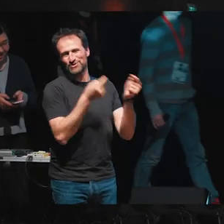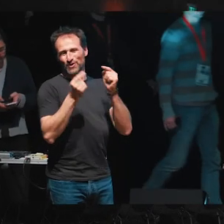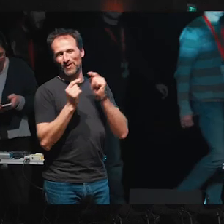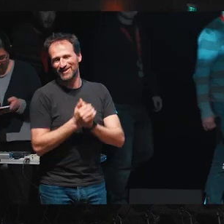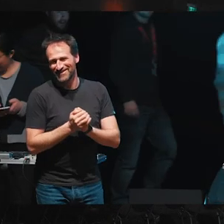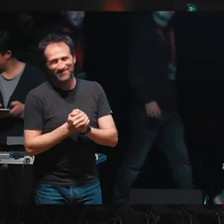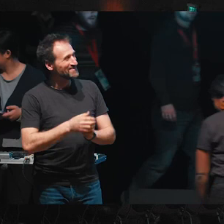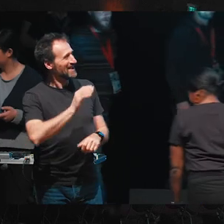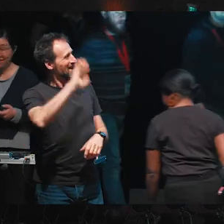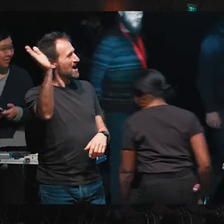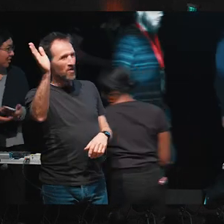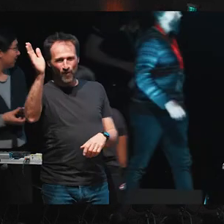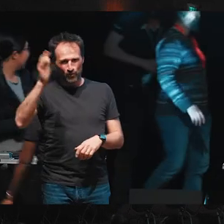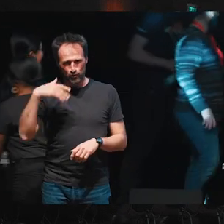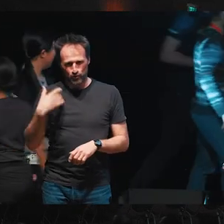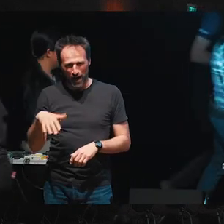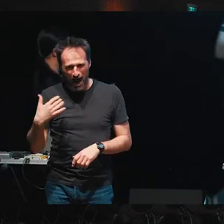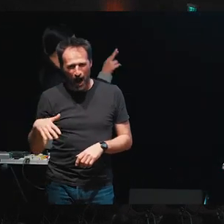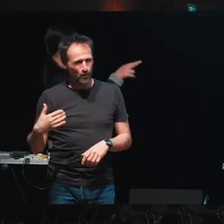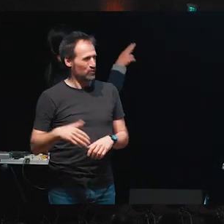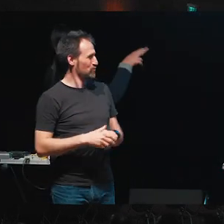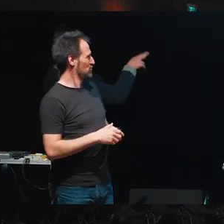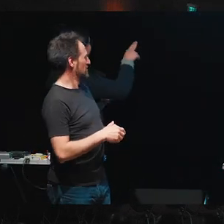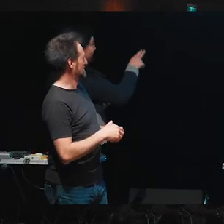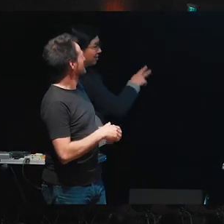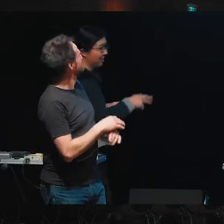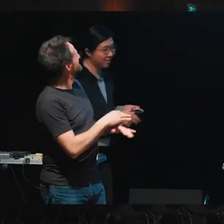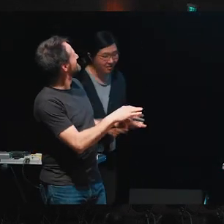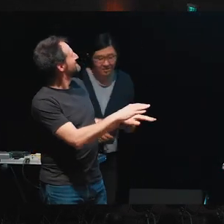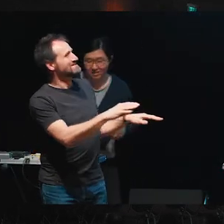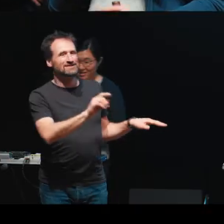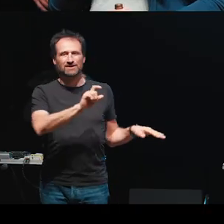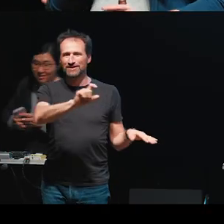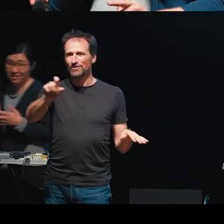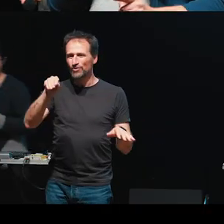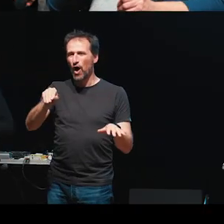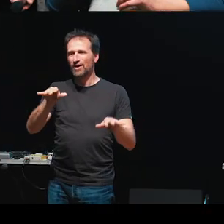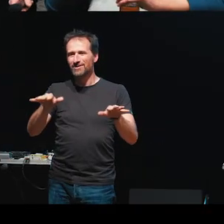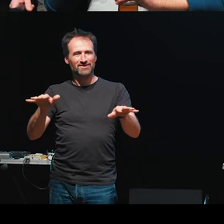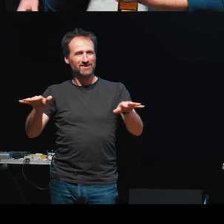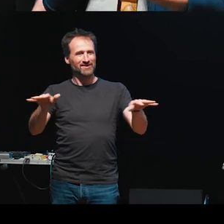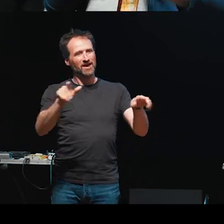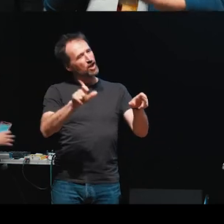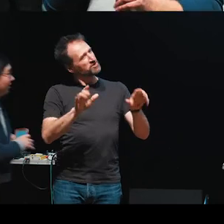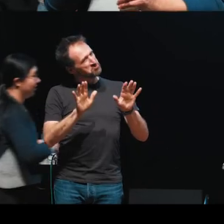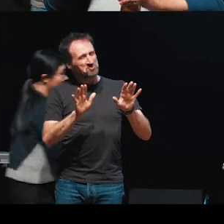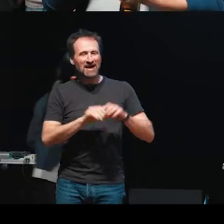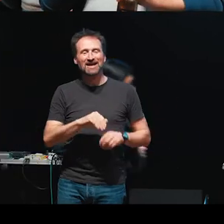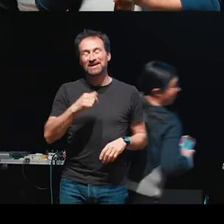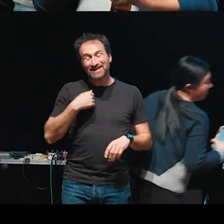Hello, everyone. Whoa, still sitting. Awesome. So we thought that